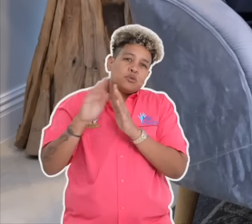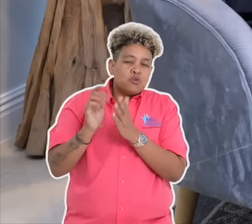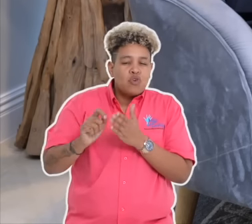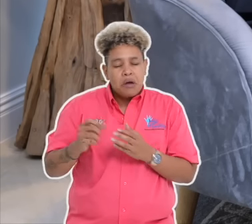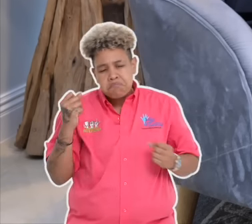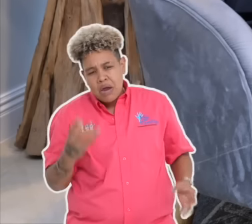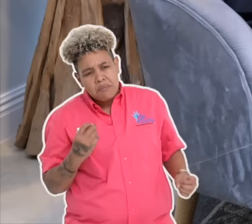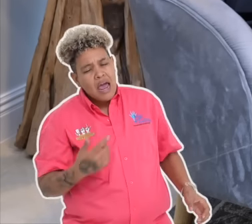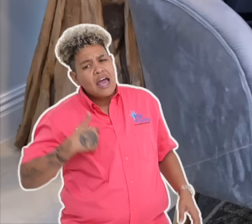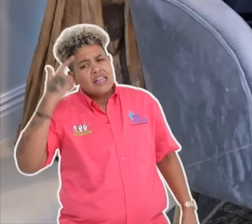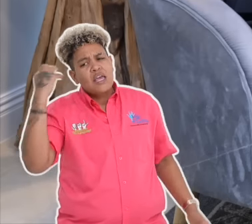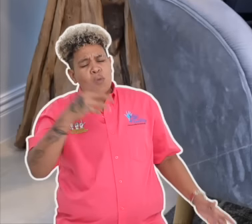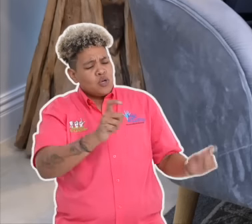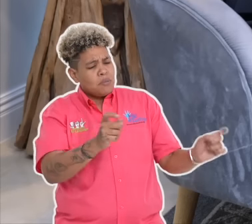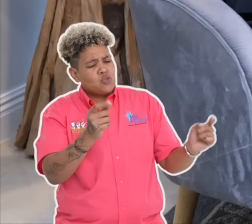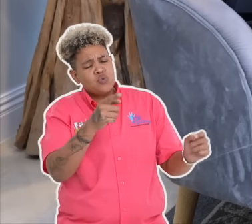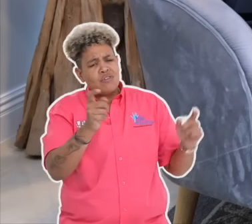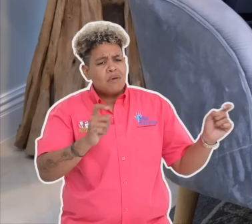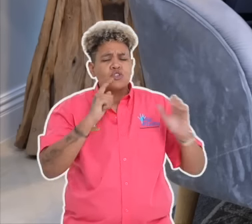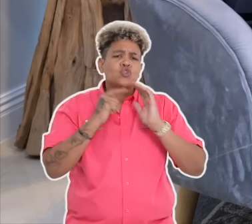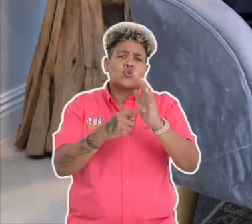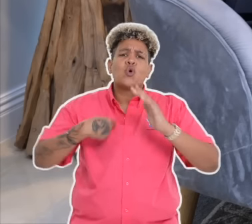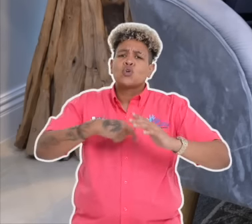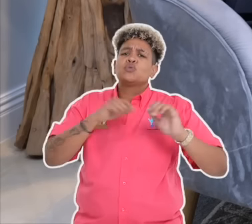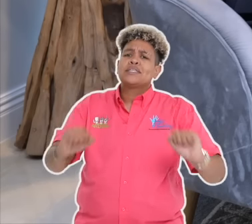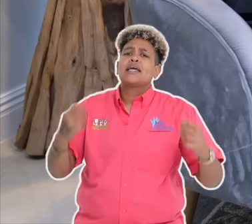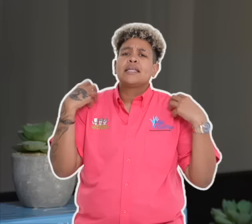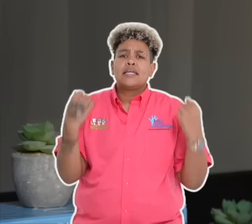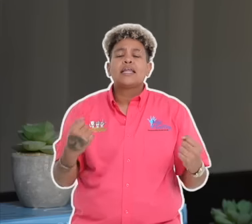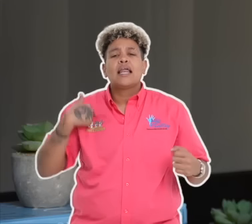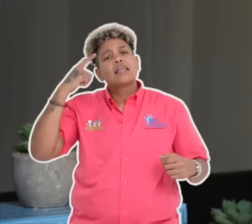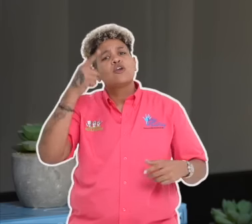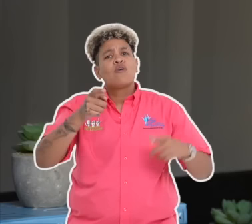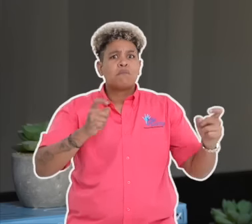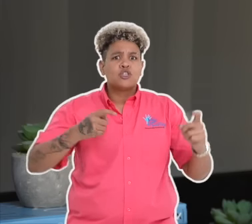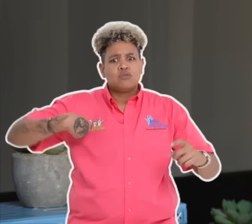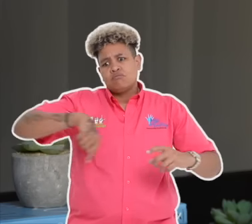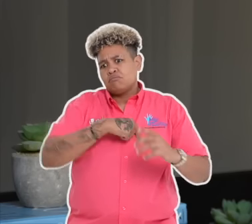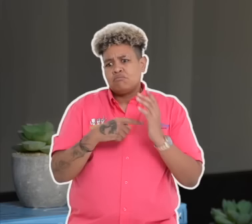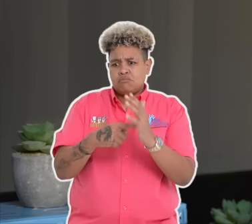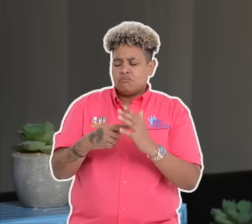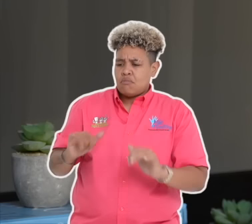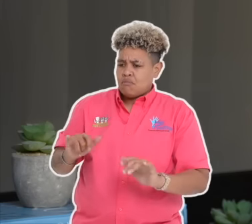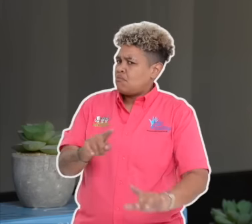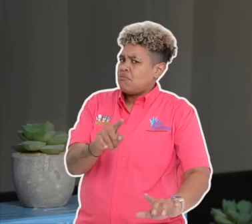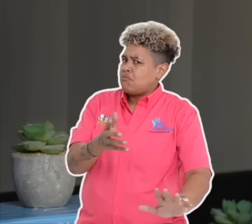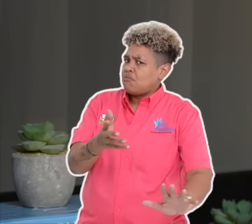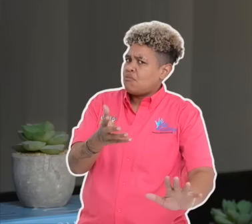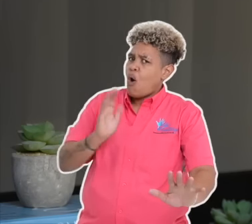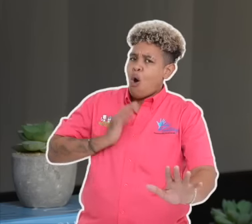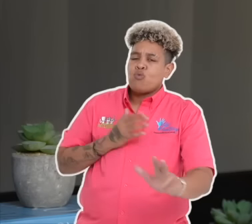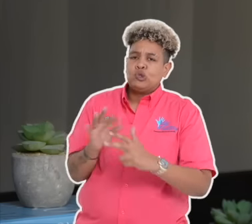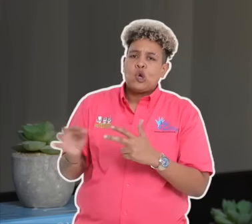many. I think what you've managed to do, you've managed to show us that we can heal. Mm-hmm. I think you've managed to show us that that it's